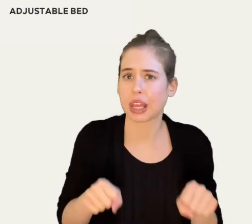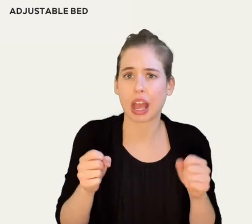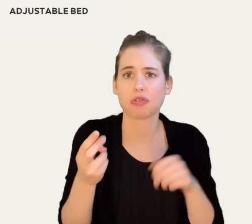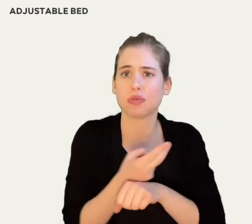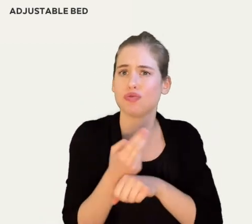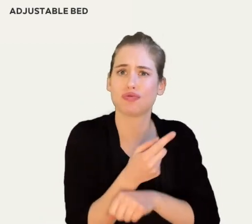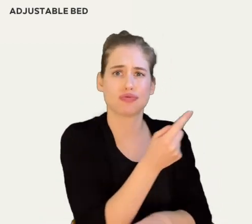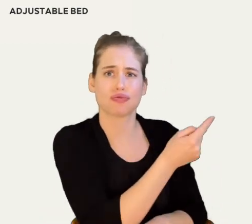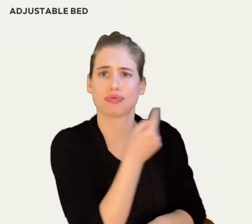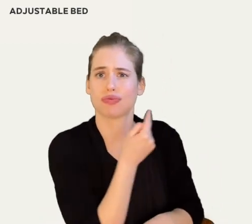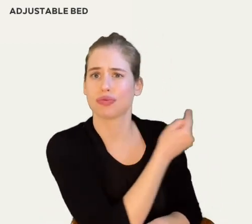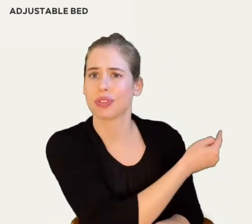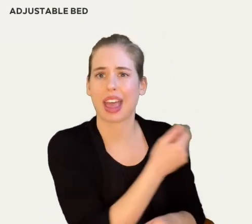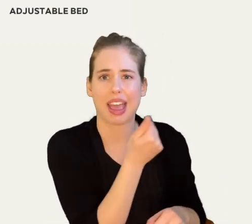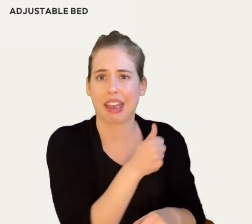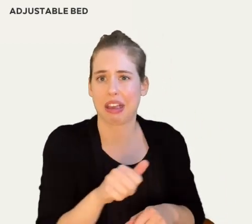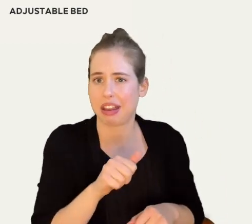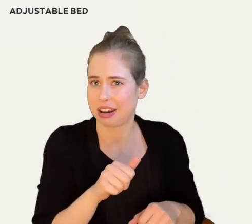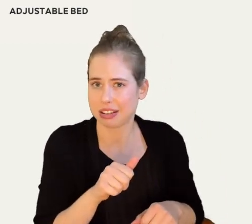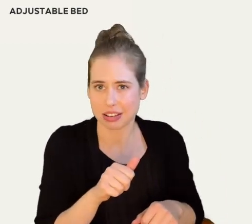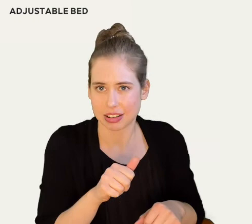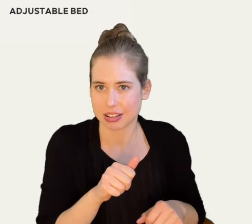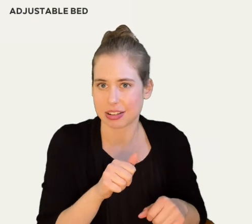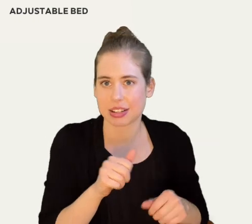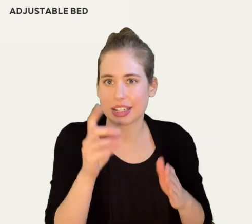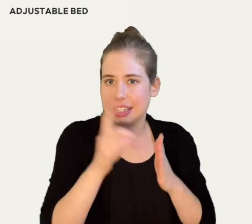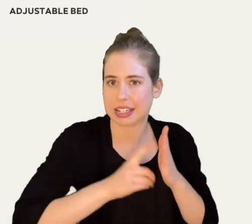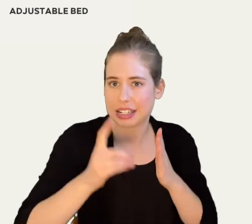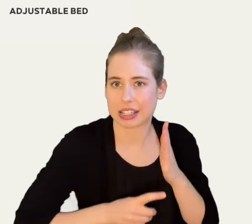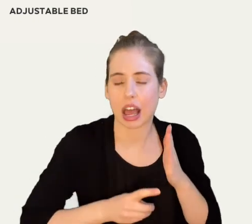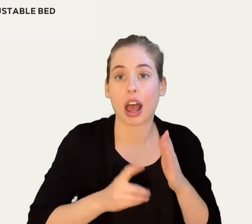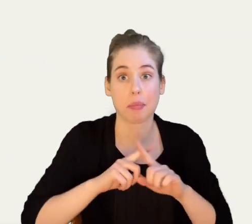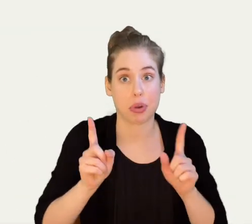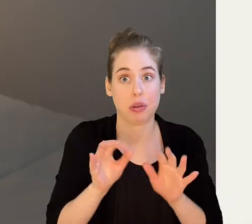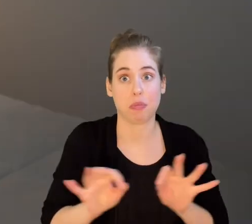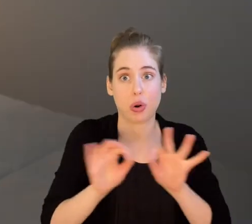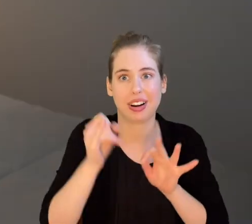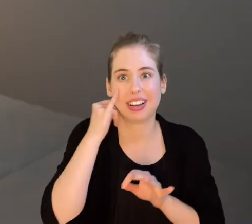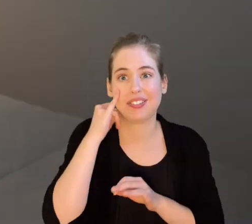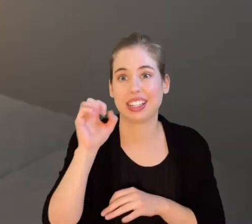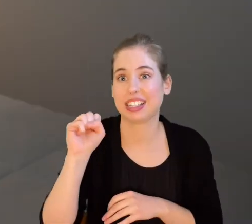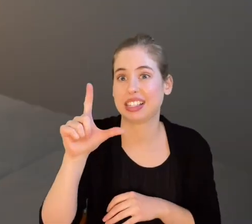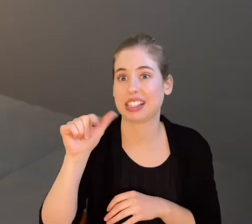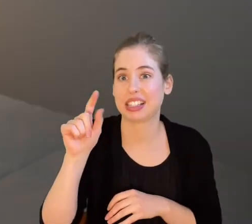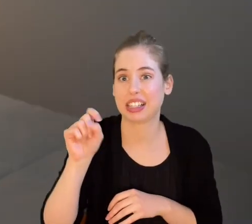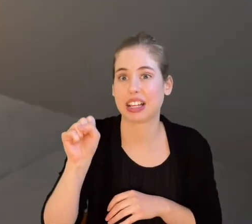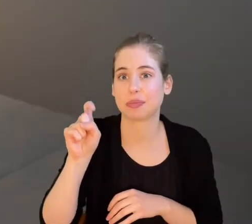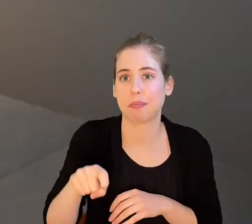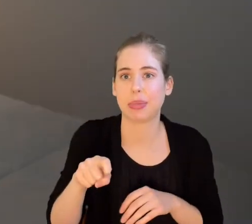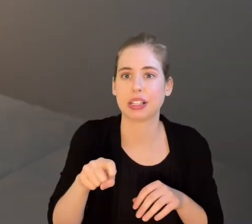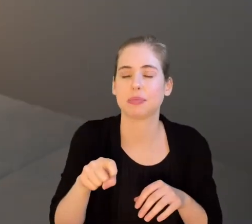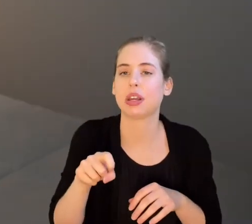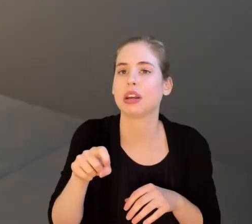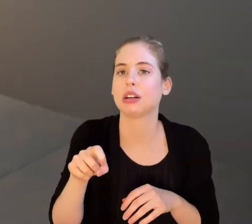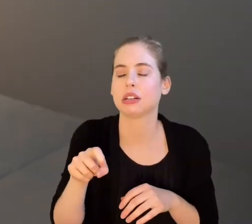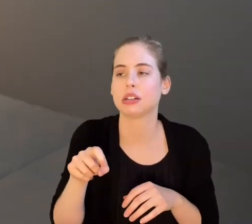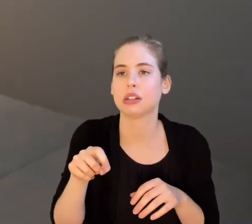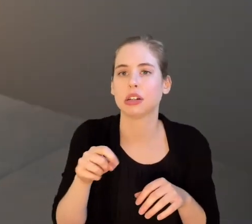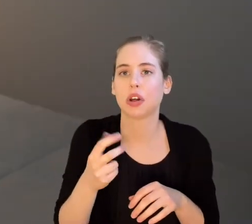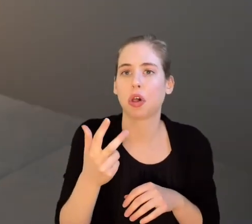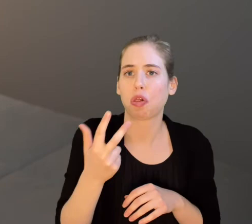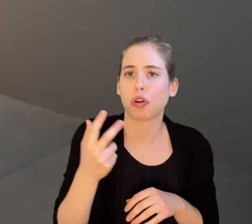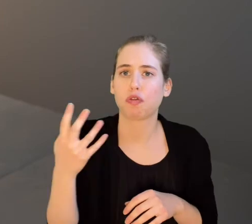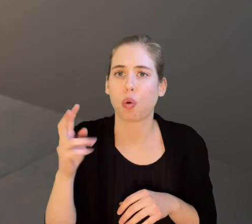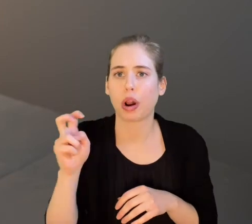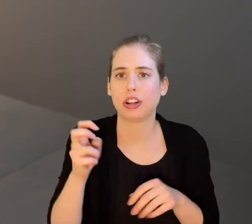as long as those slats are no more than three to four inches apart. And although you can place the NOLA mattress directly on the